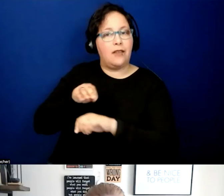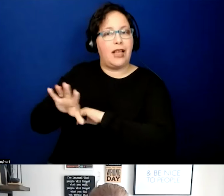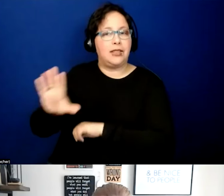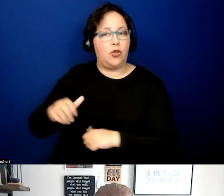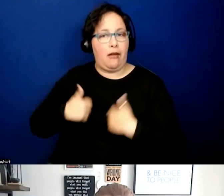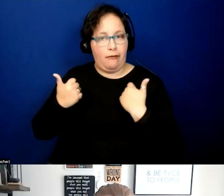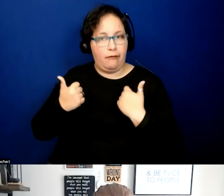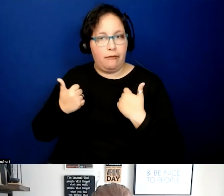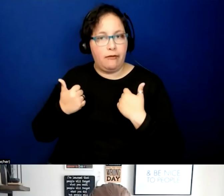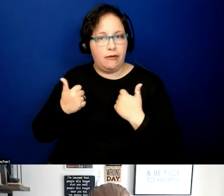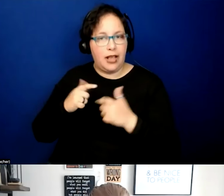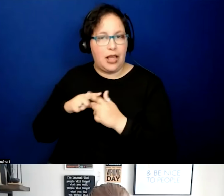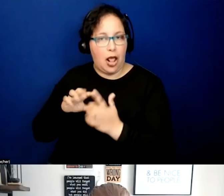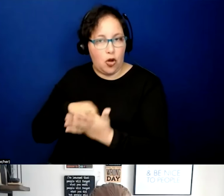that.